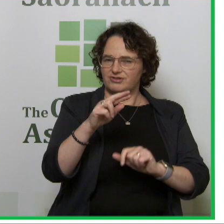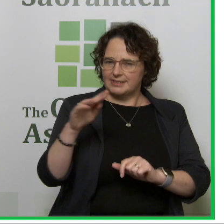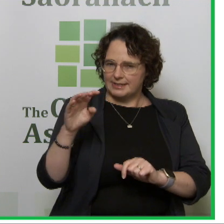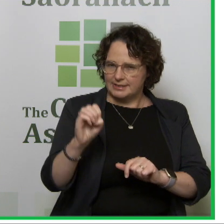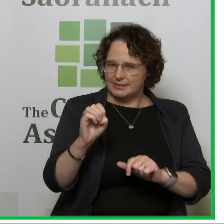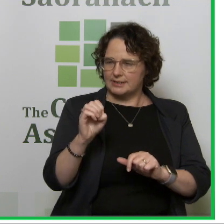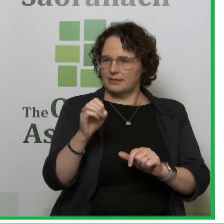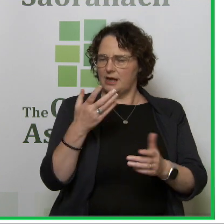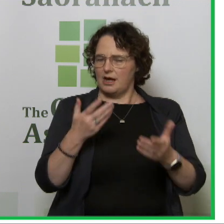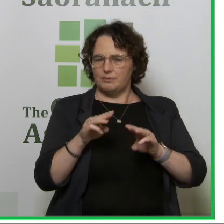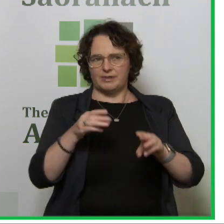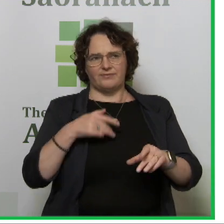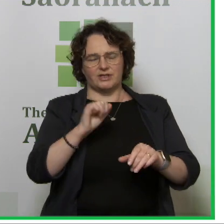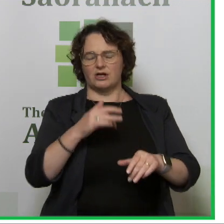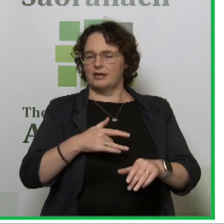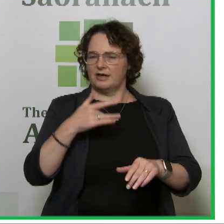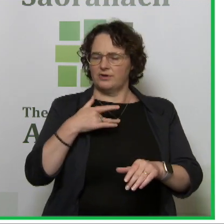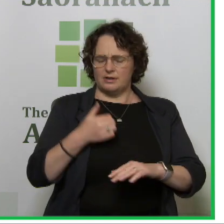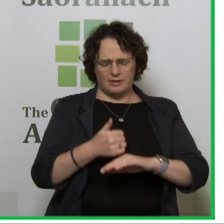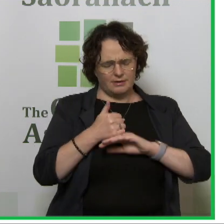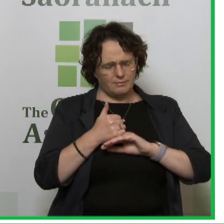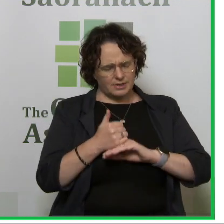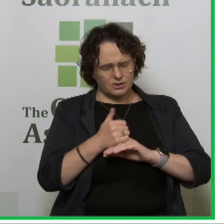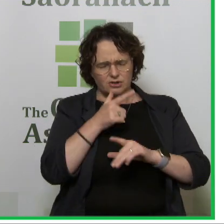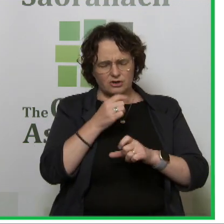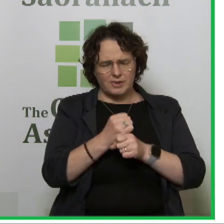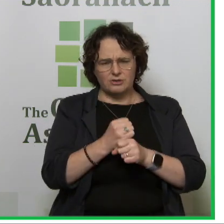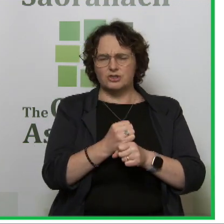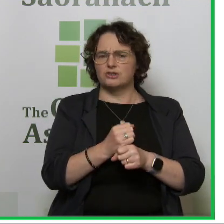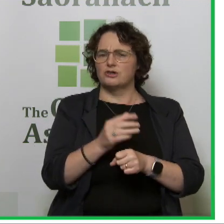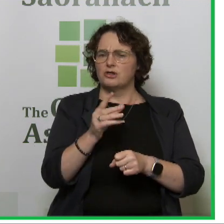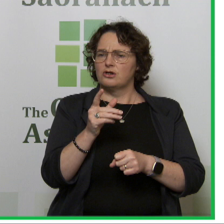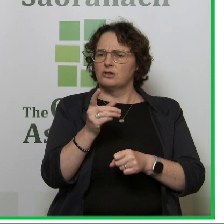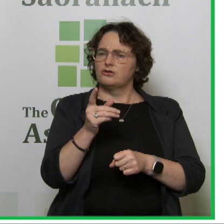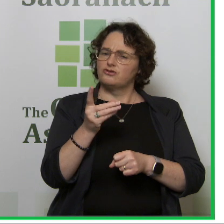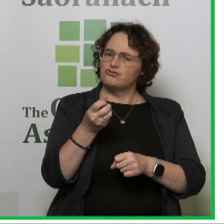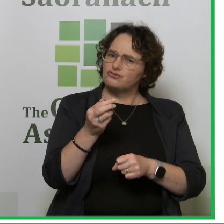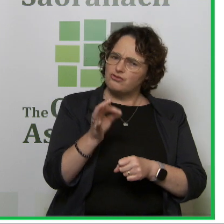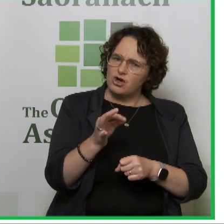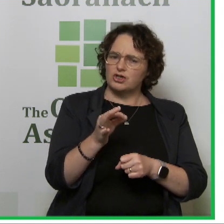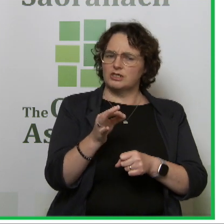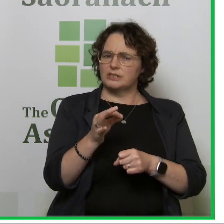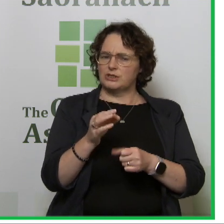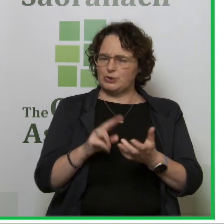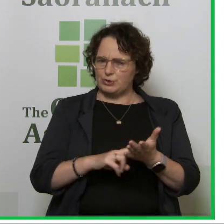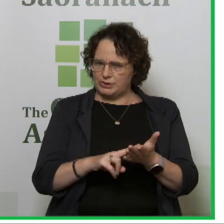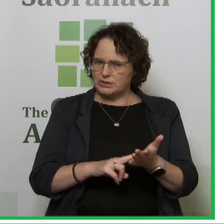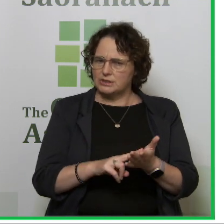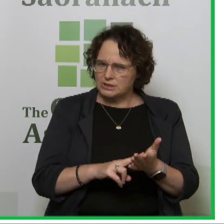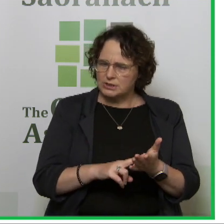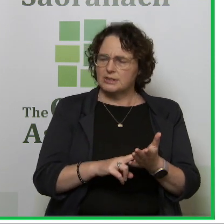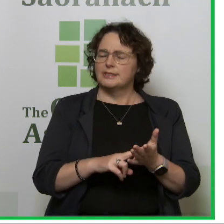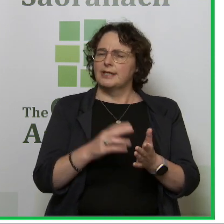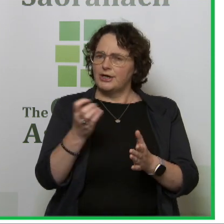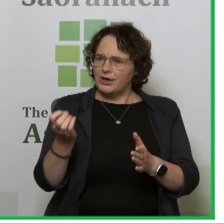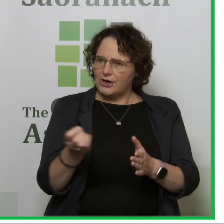lives, at a very basic level, if you think about drug misuse, there's a moral case that prevention, early